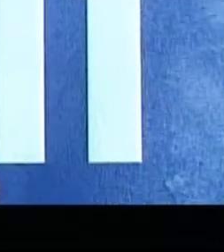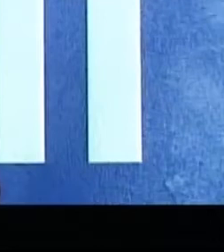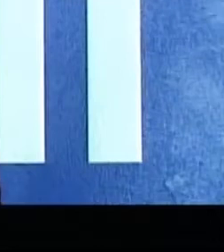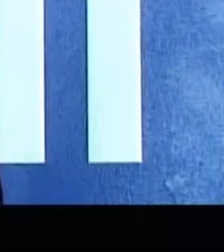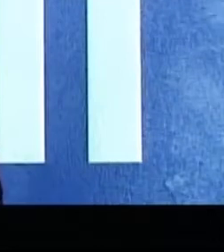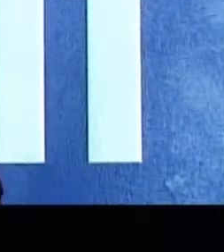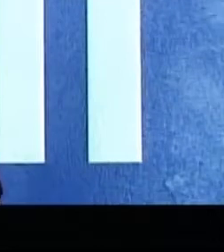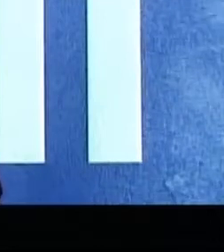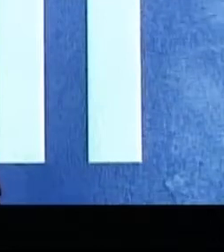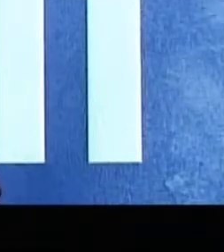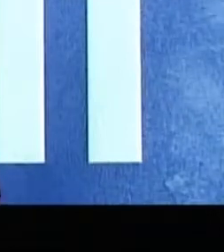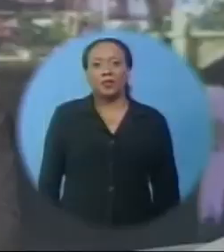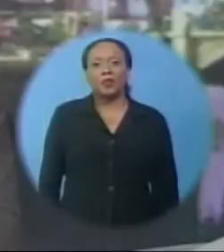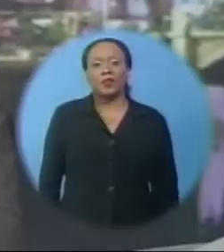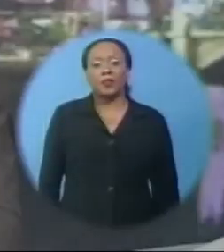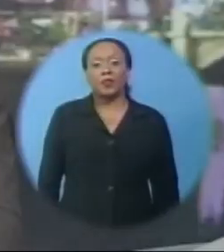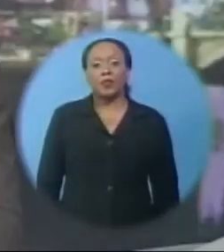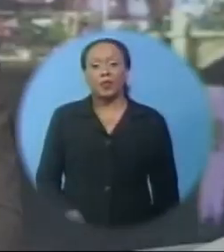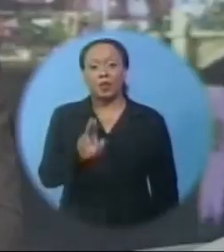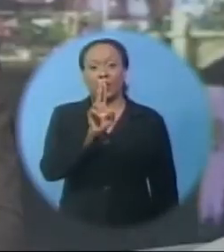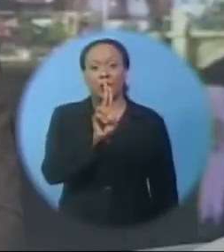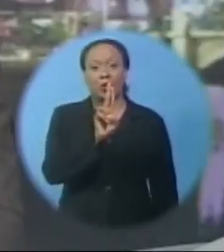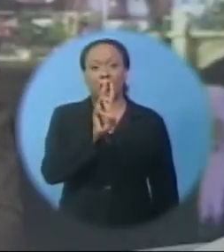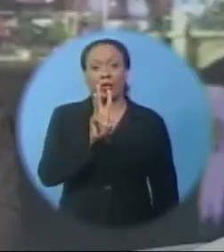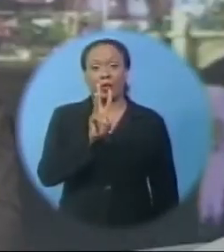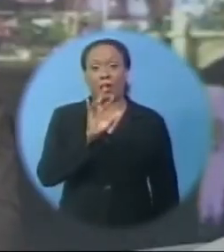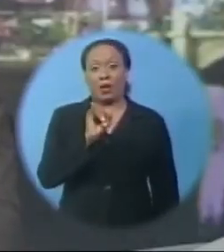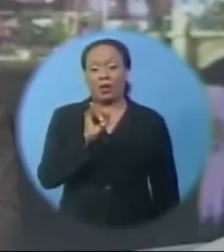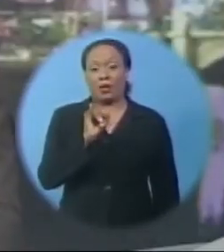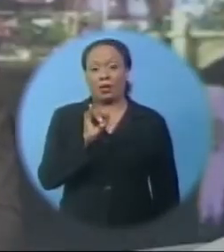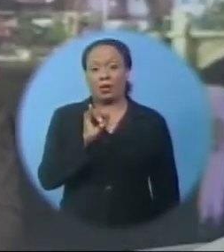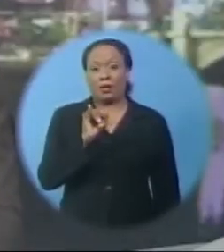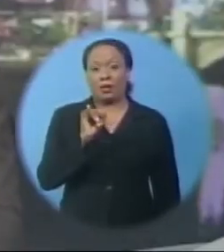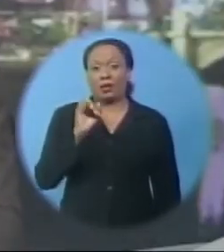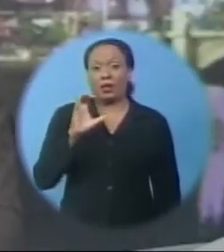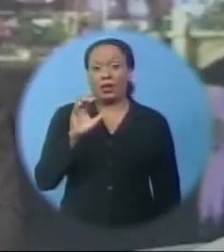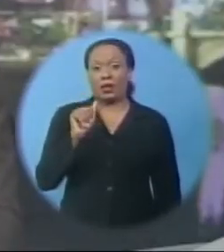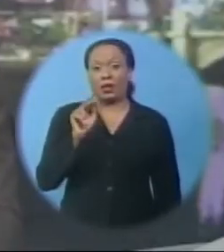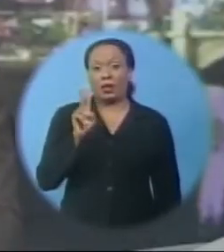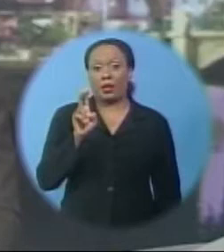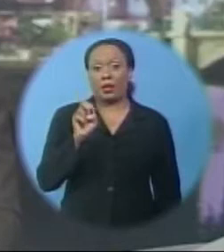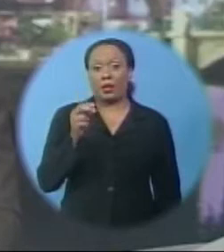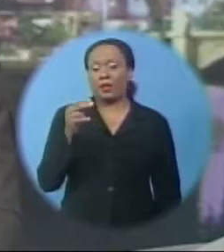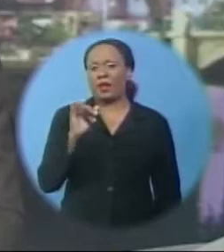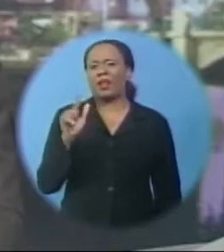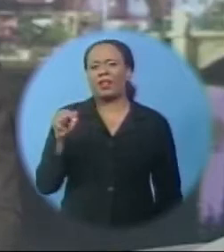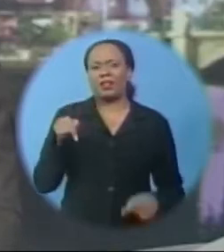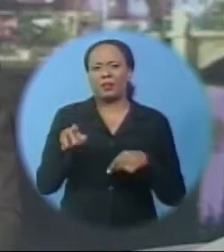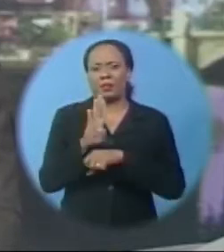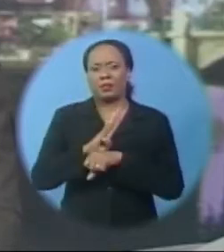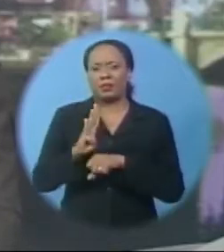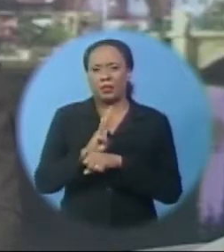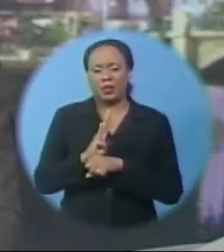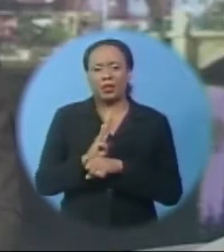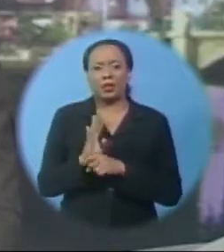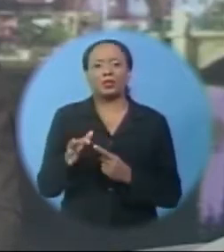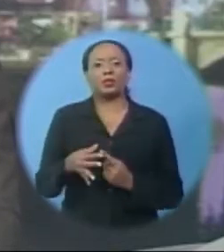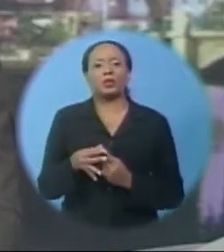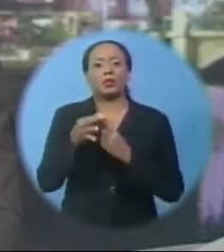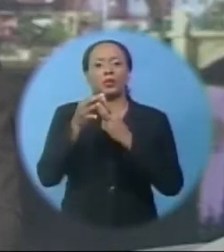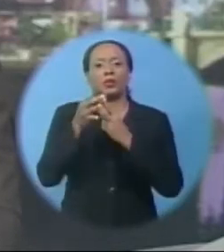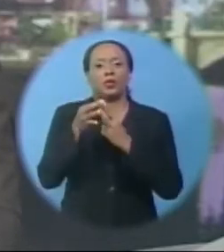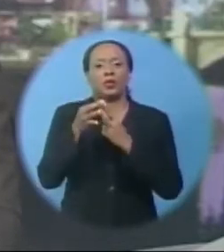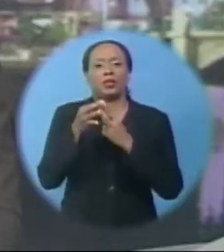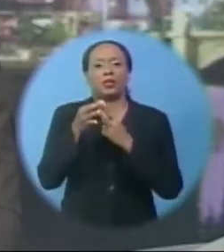what we're doing with blockchain. The University of the West Indies Cave Hill campus has announced the appointment of Ian D'Souza